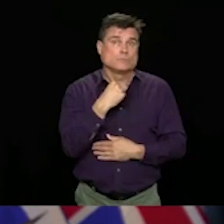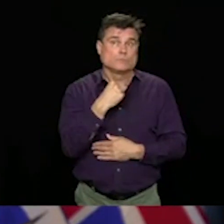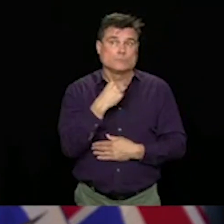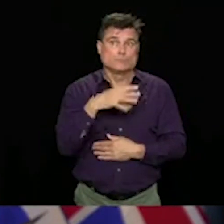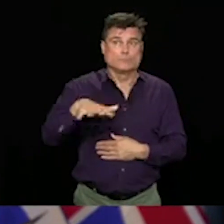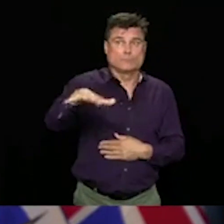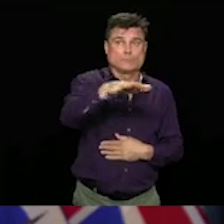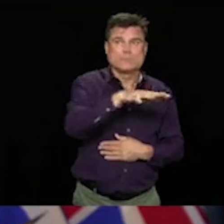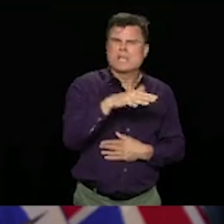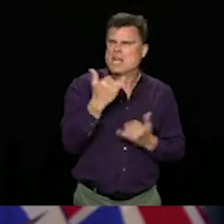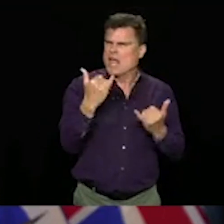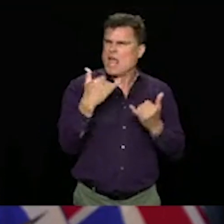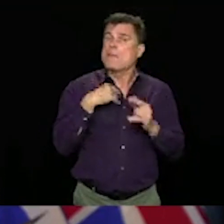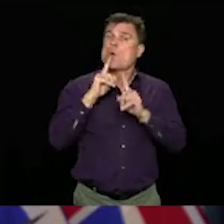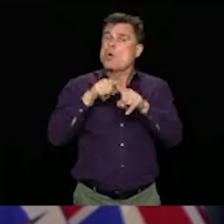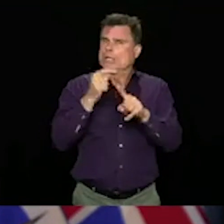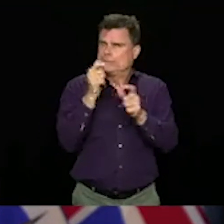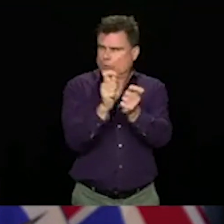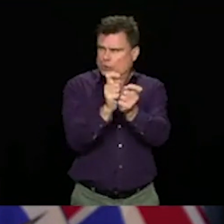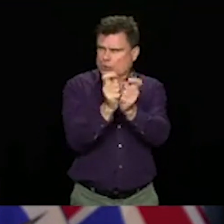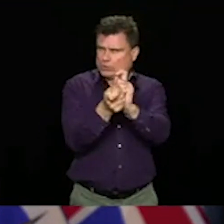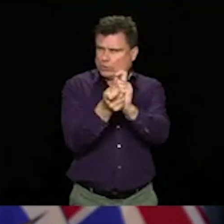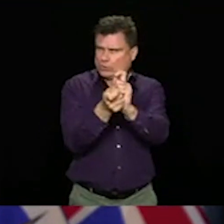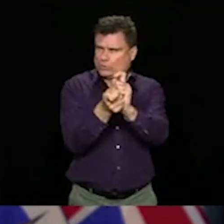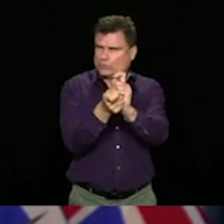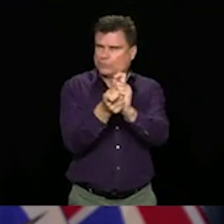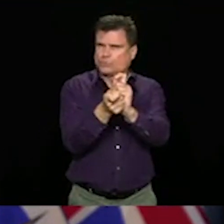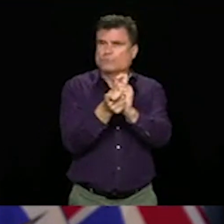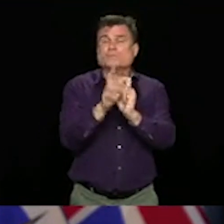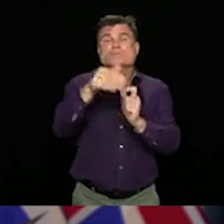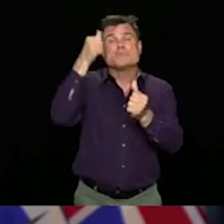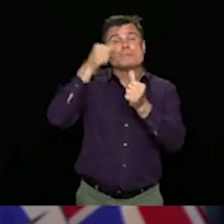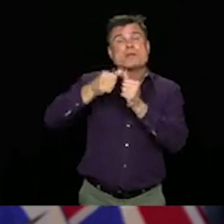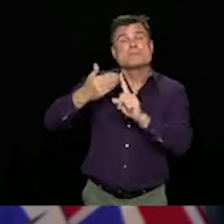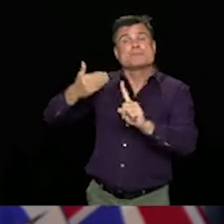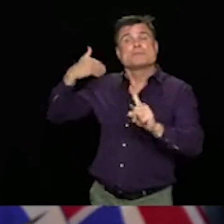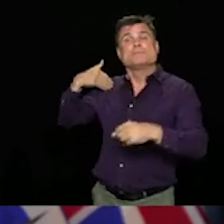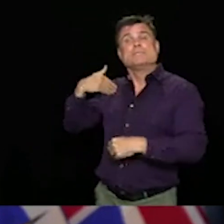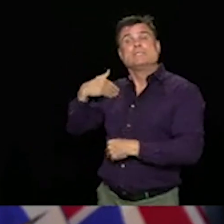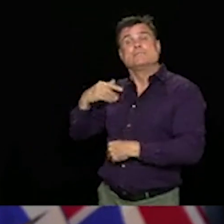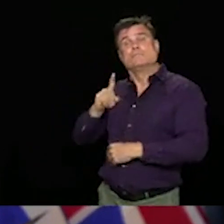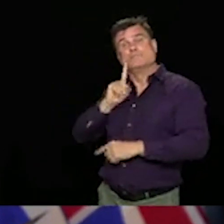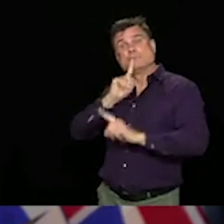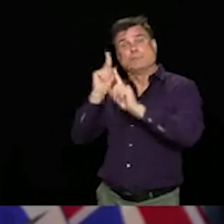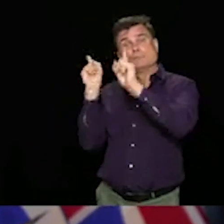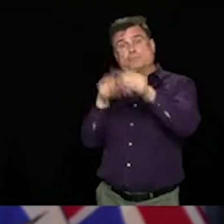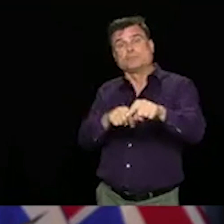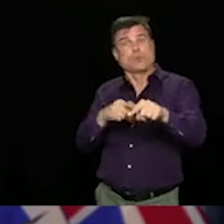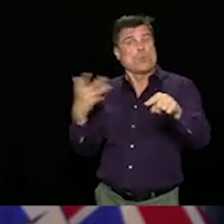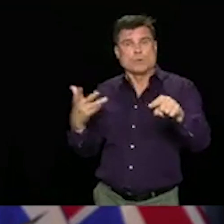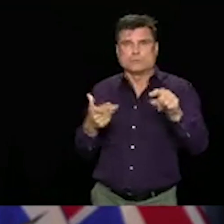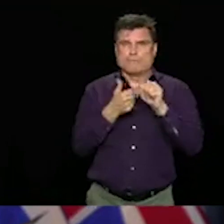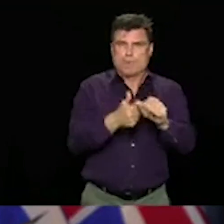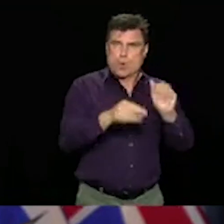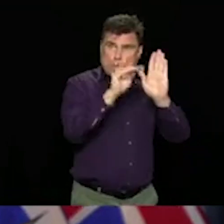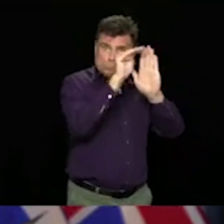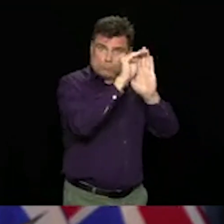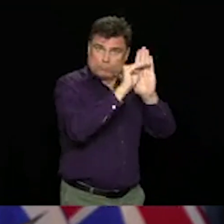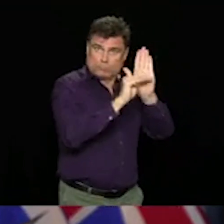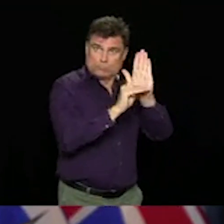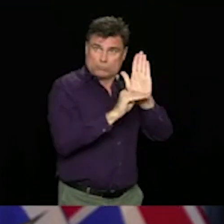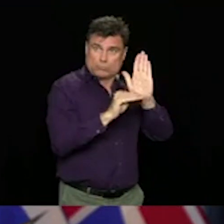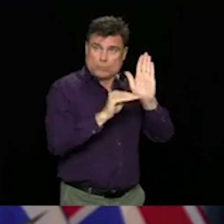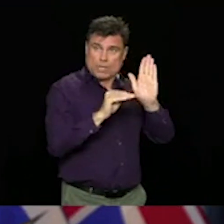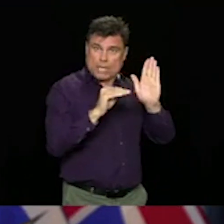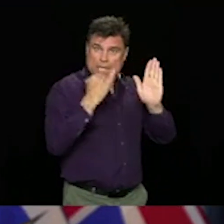this is, as we've said, we will update our orders as we need to, as we get some more experience. And the environmental health